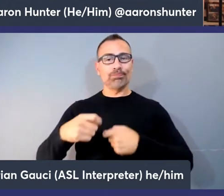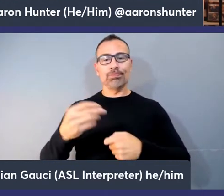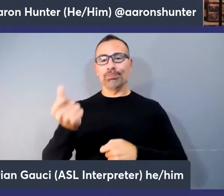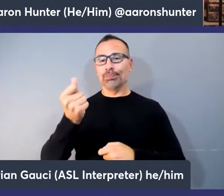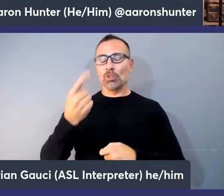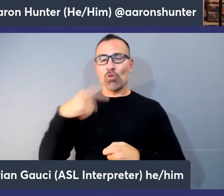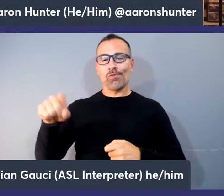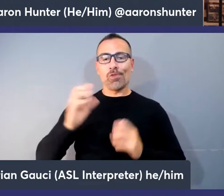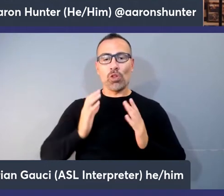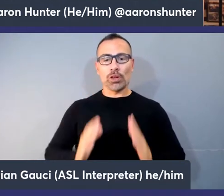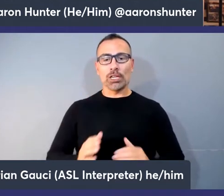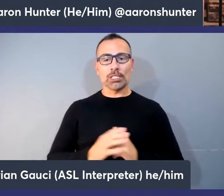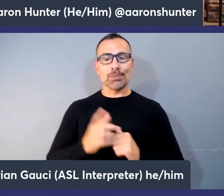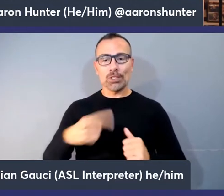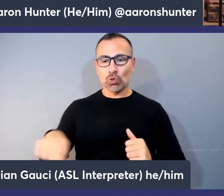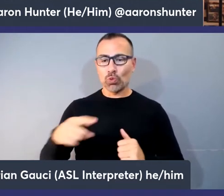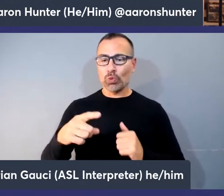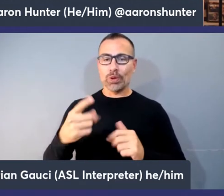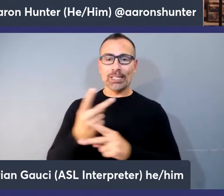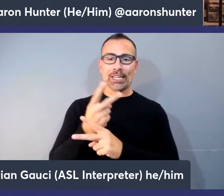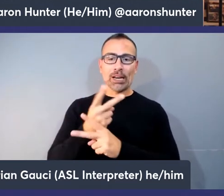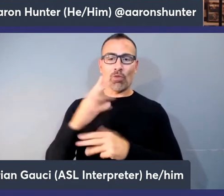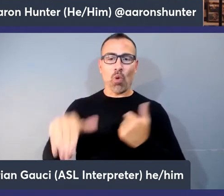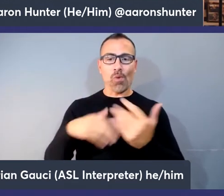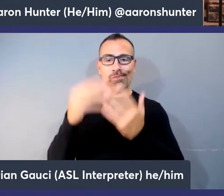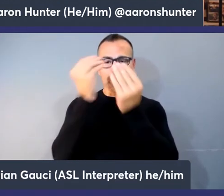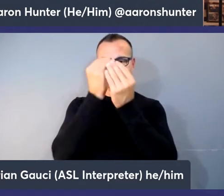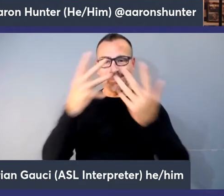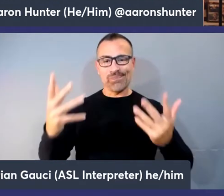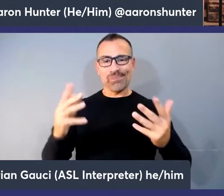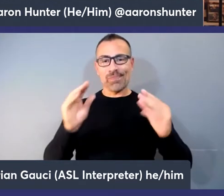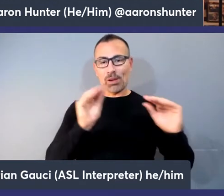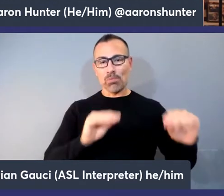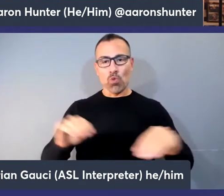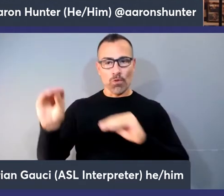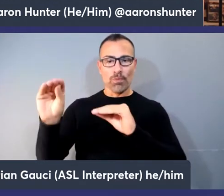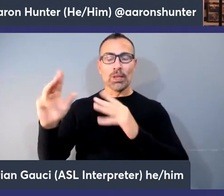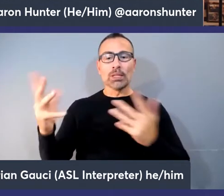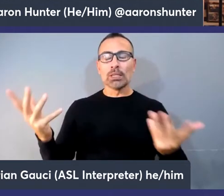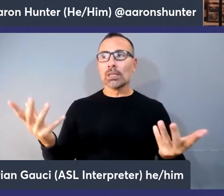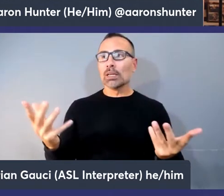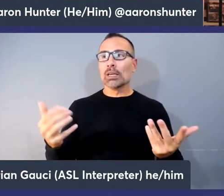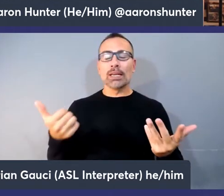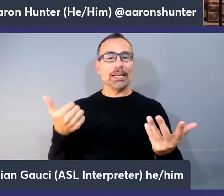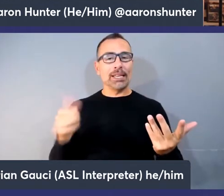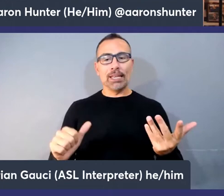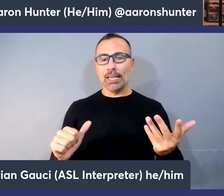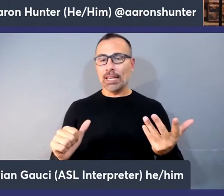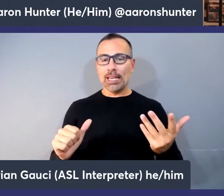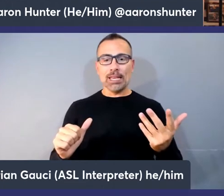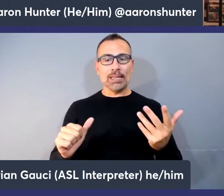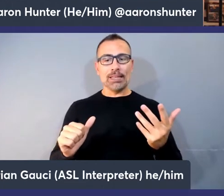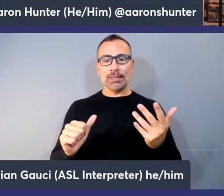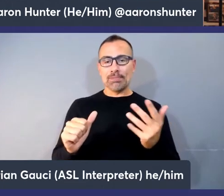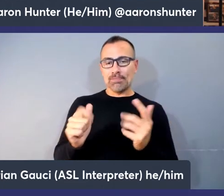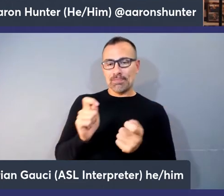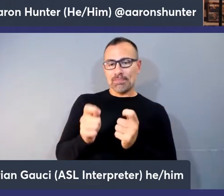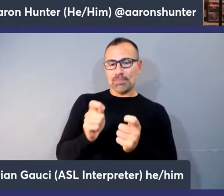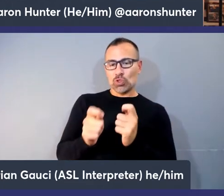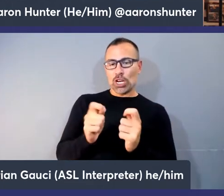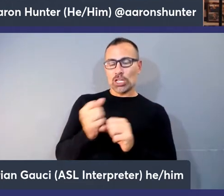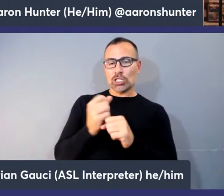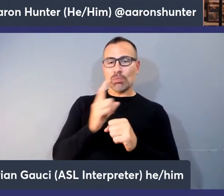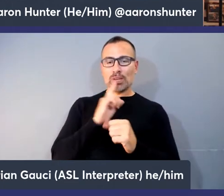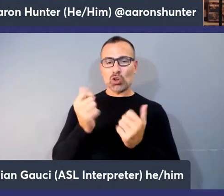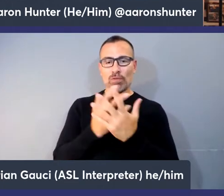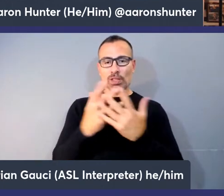take care of managing all the data movement, as we just talked about, and any performance tunings that need to be done to make sure their workload is performing as